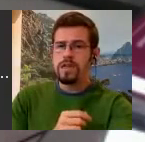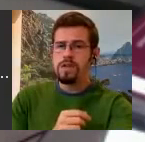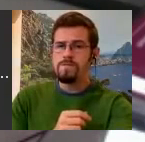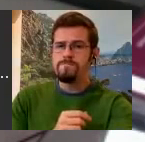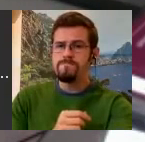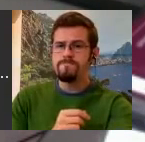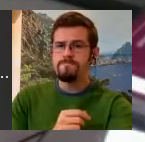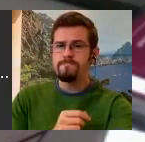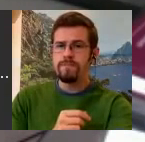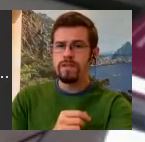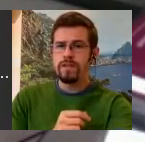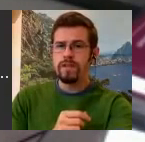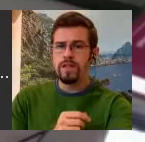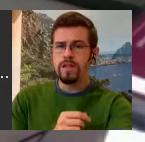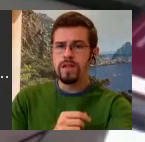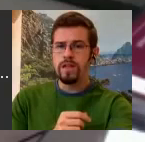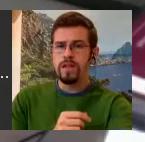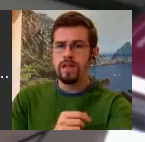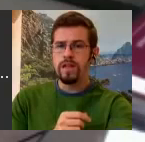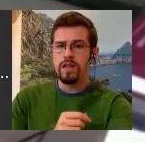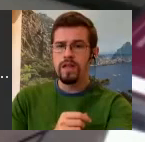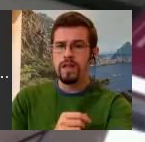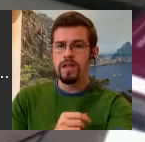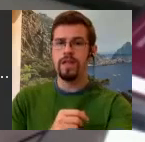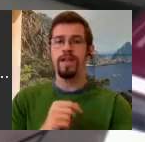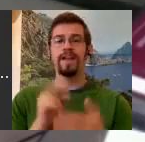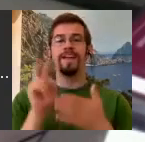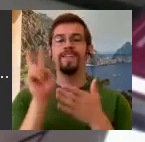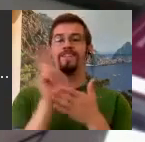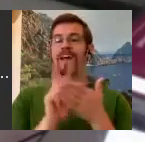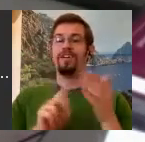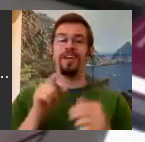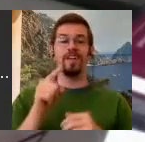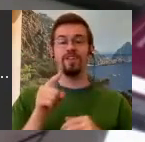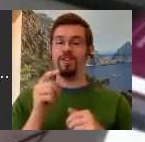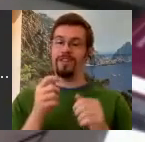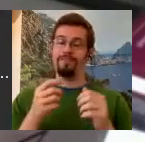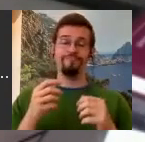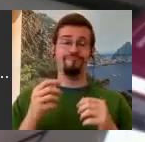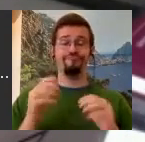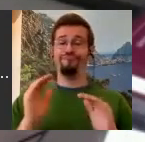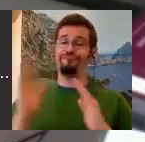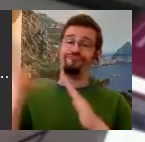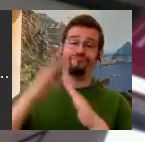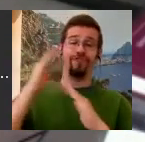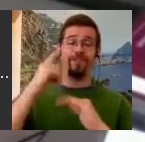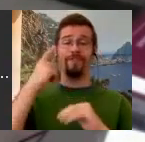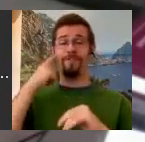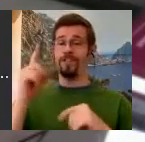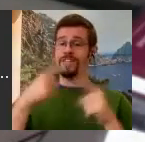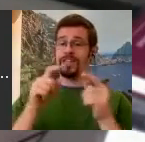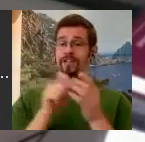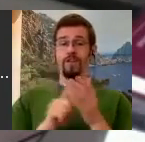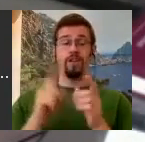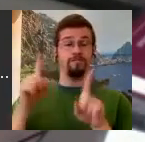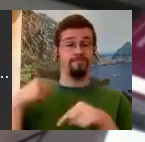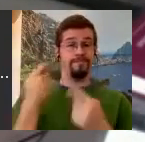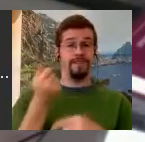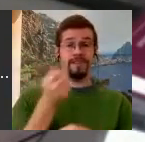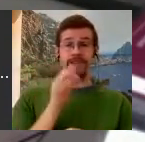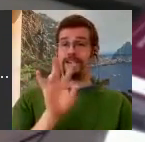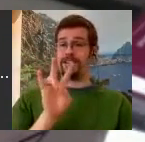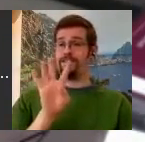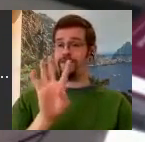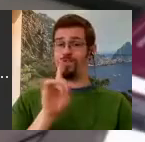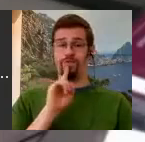Somebody said, Valerie, you are the mother of the SignWriting world. Thank you. From 1974, you have been an amazing mentor. Oh, thank